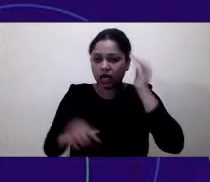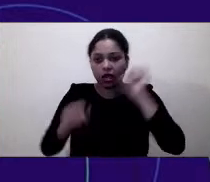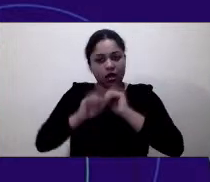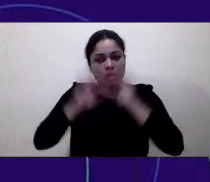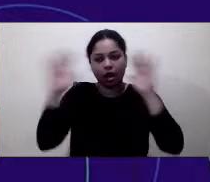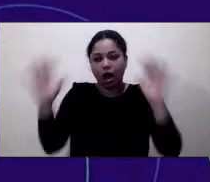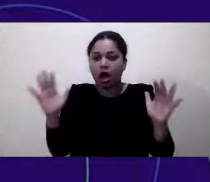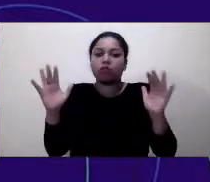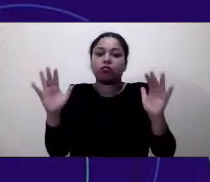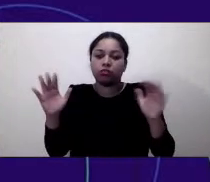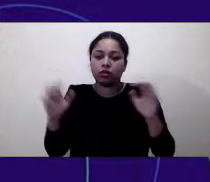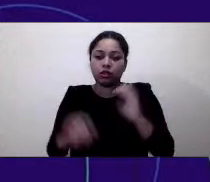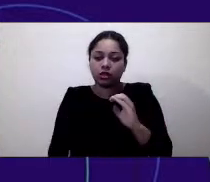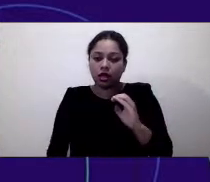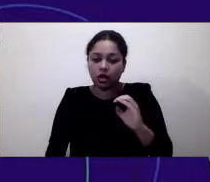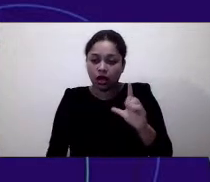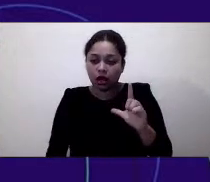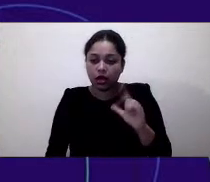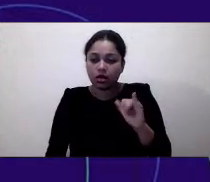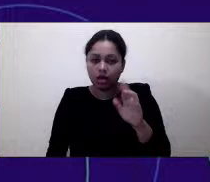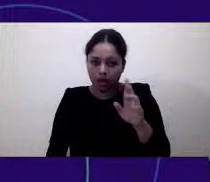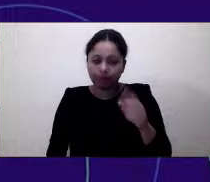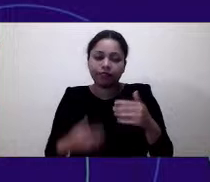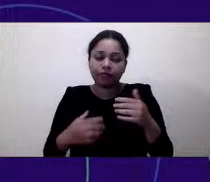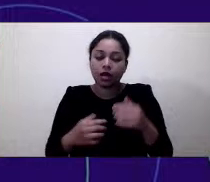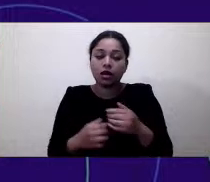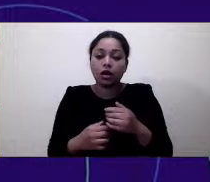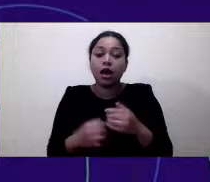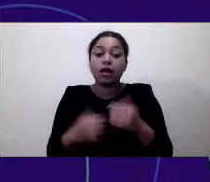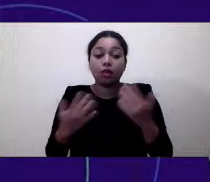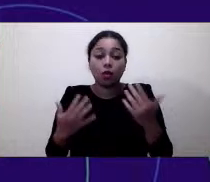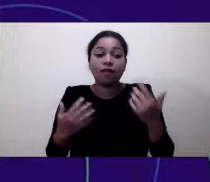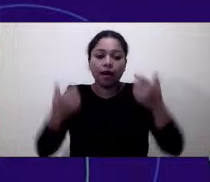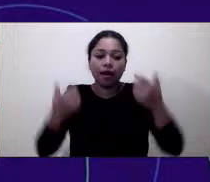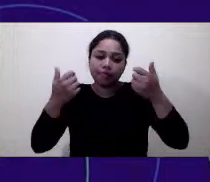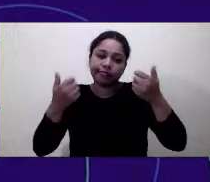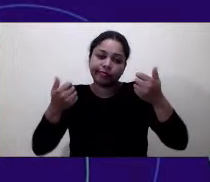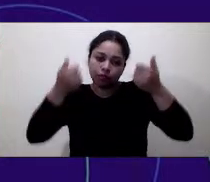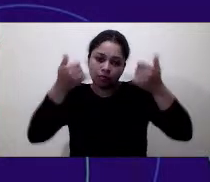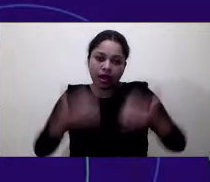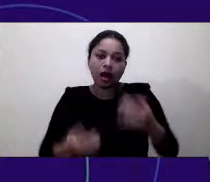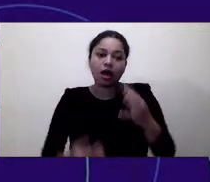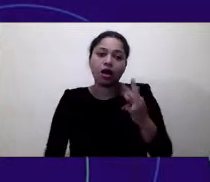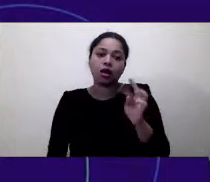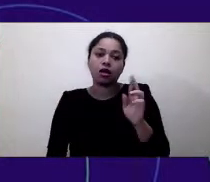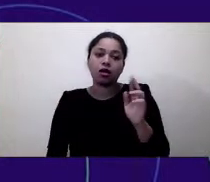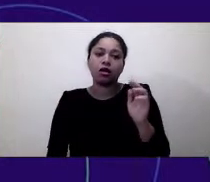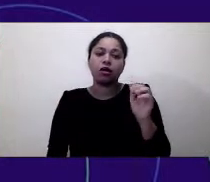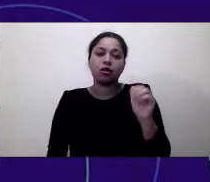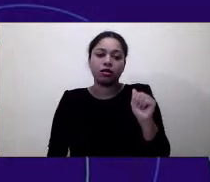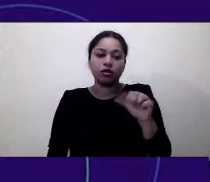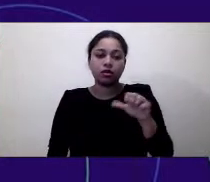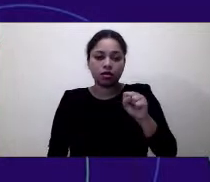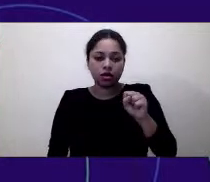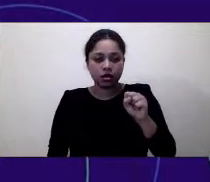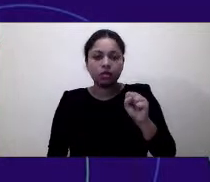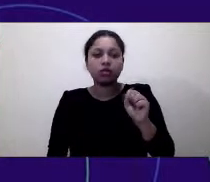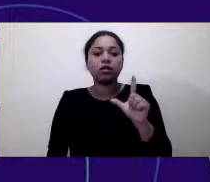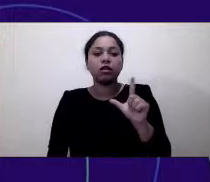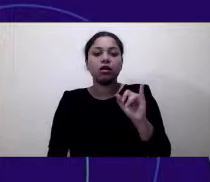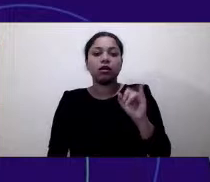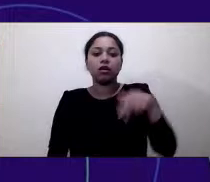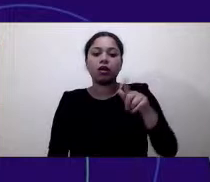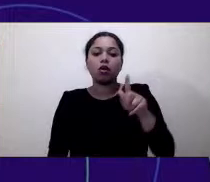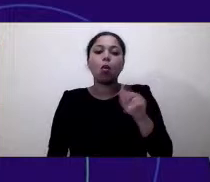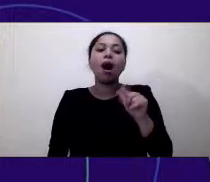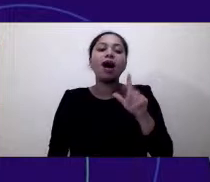about translanguaging, translanguaging is the theoretical lens that offers a different view